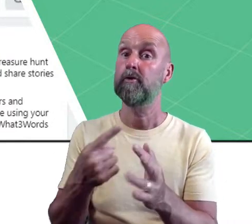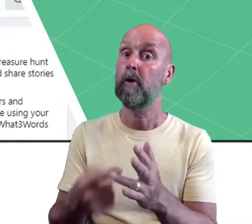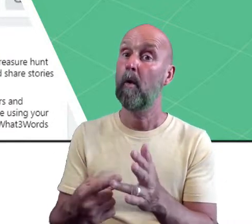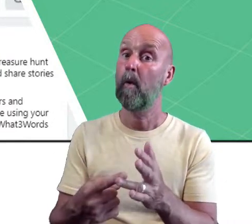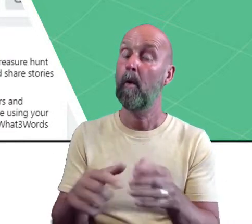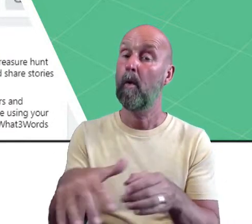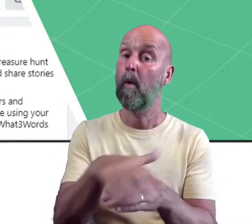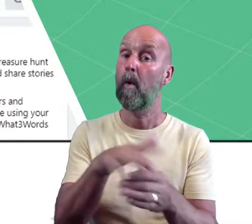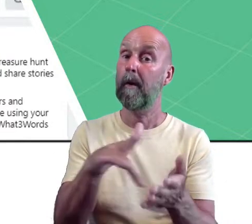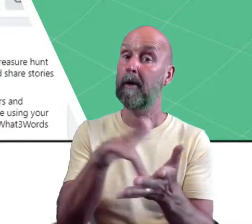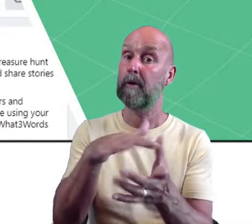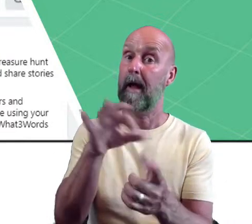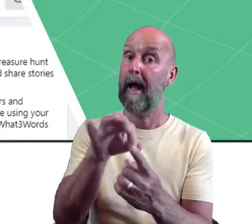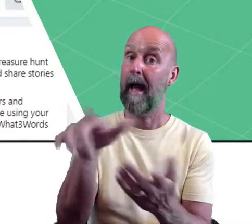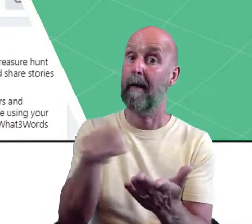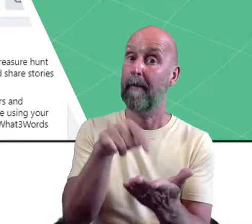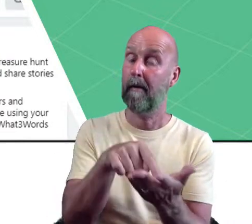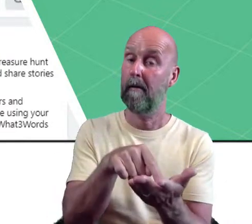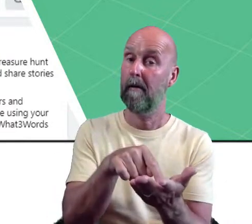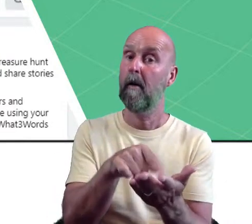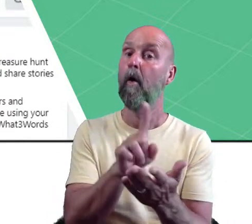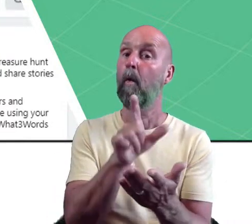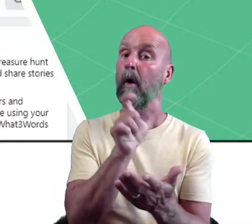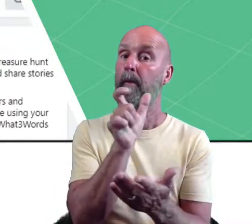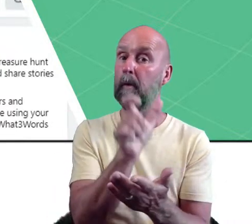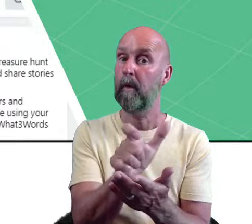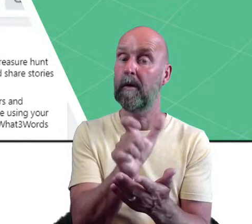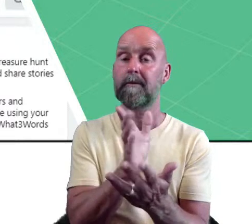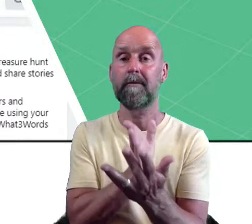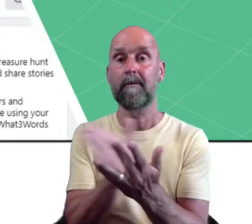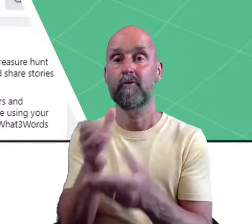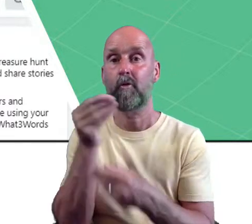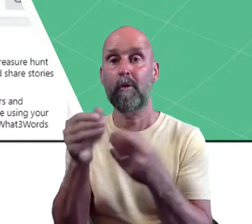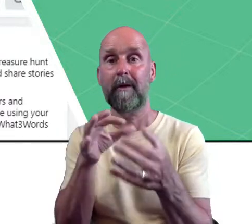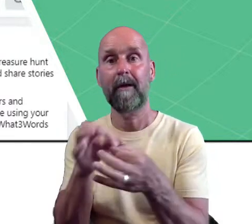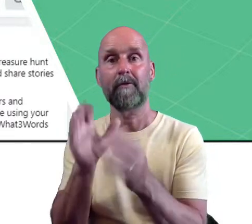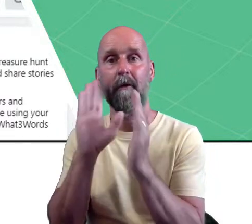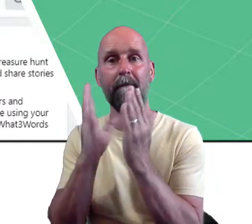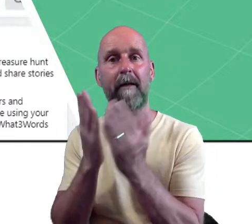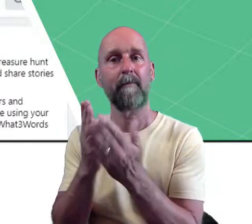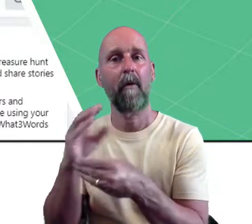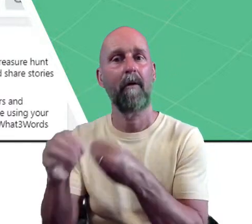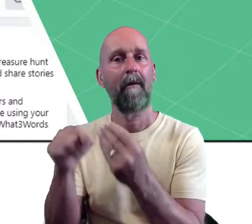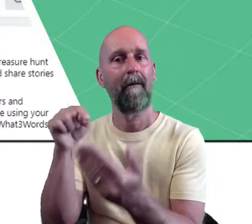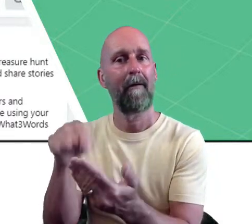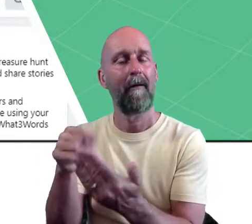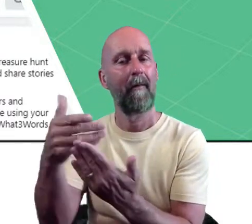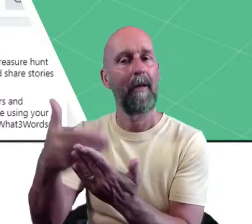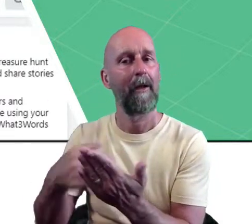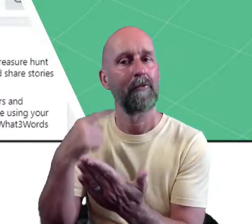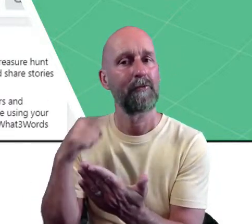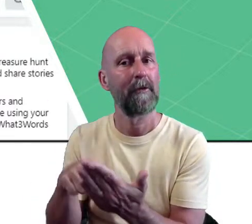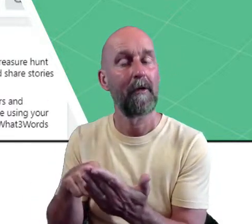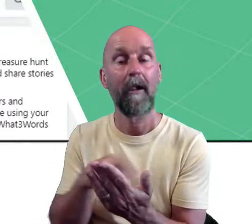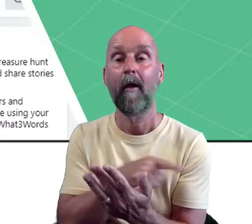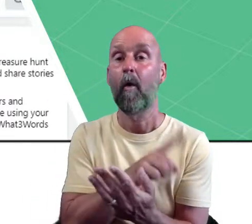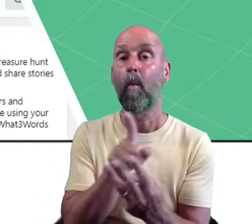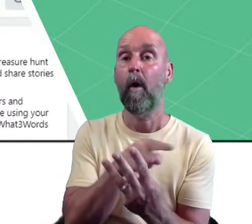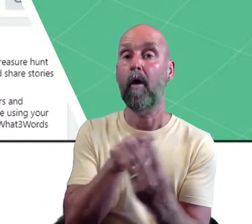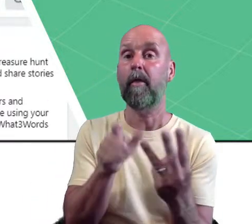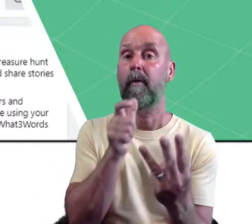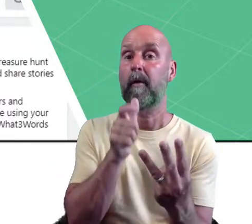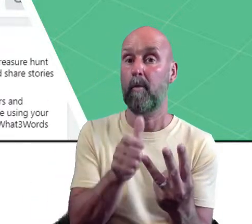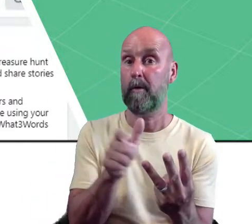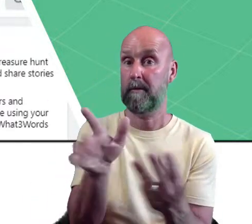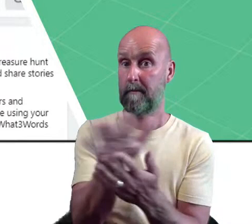with people telling stories on a Facebook group, which is where the game was sort of curated. And What 3 Words is a platform that's based on the idea